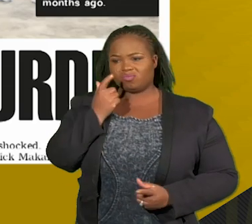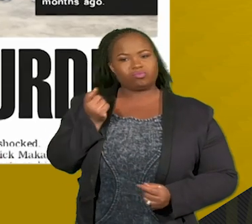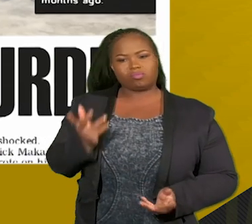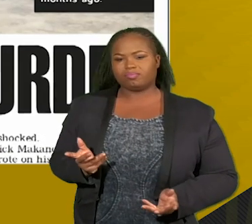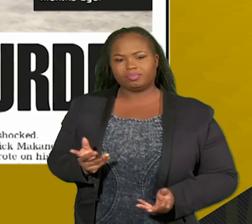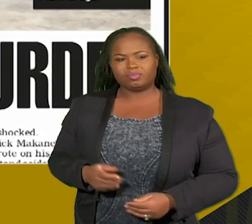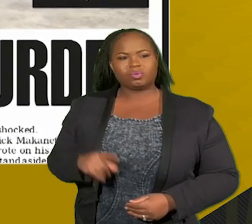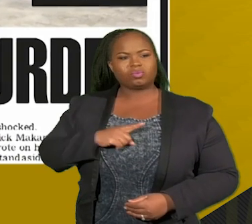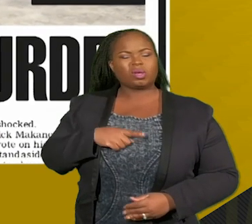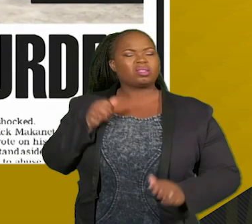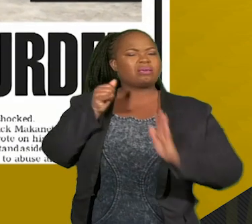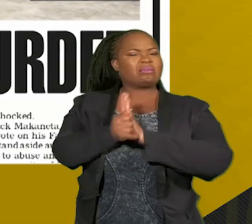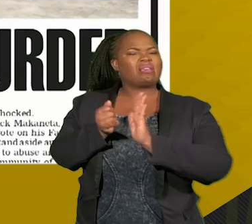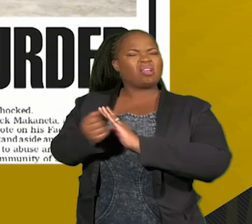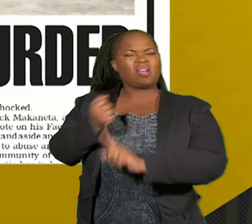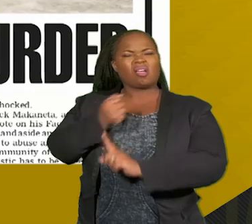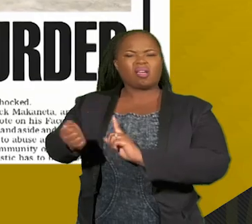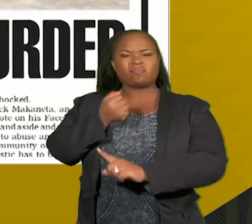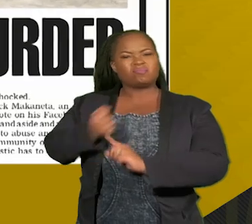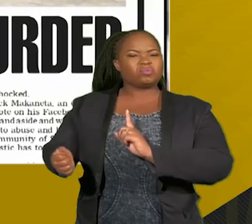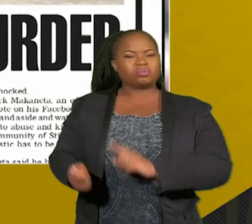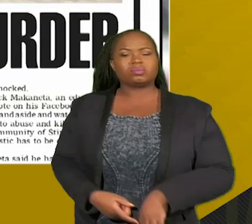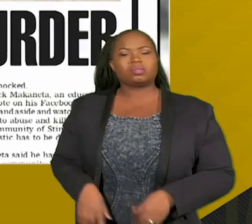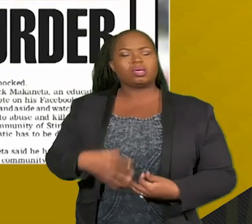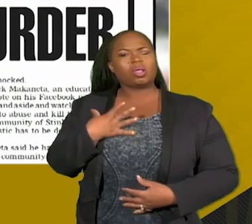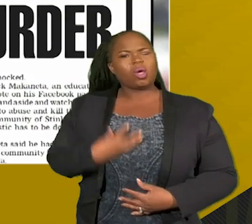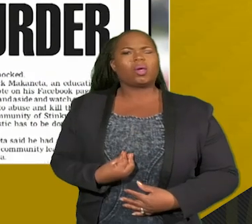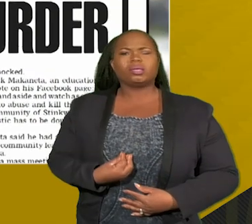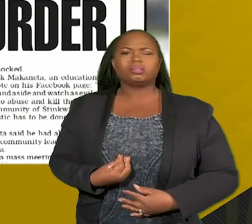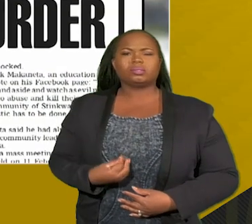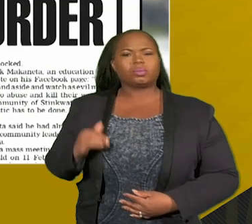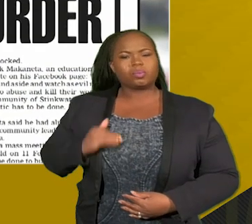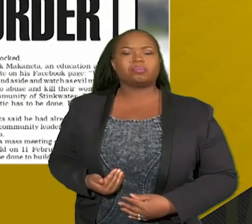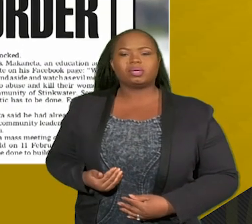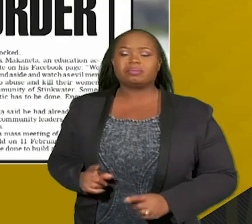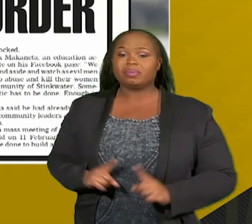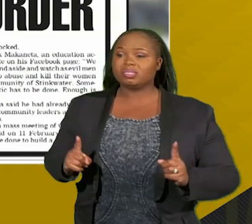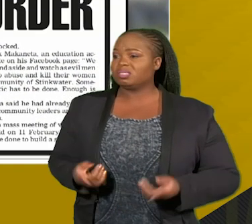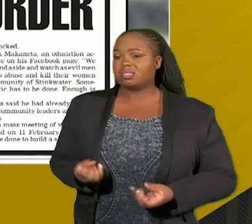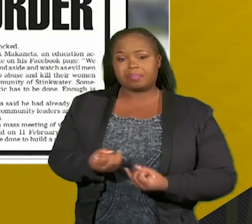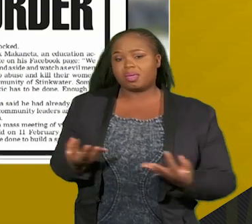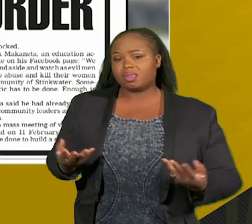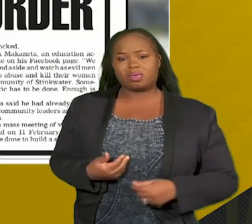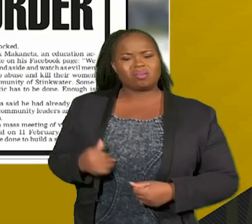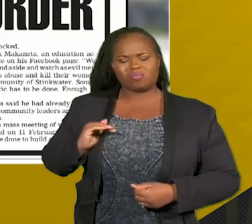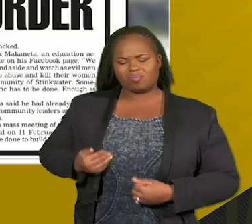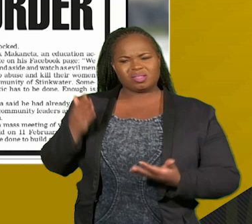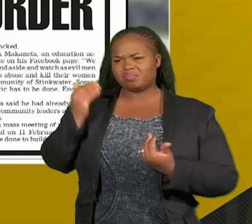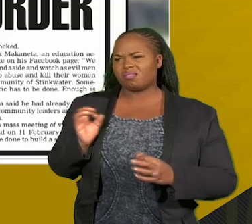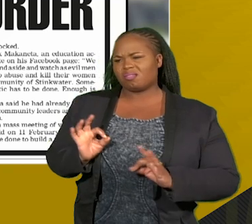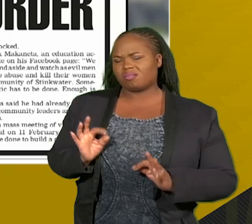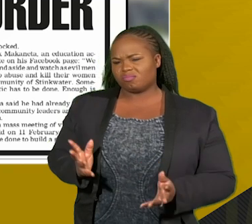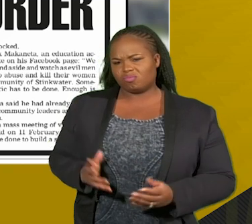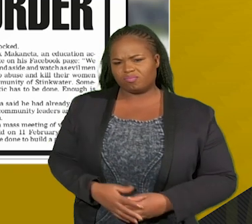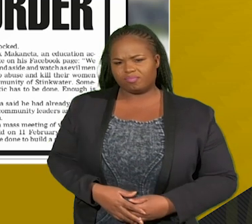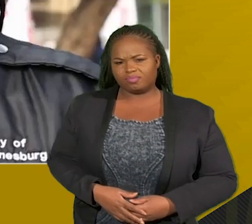ko go fela ba bolaye ba hlokometse ko ba etsa ntho tse bohloko batho ba bomme e le ntho e batho ba bomme ba sa e lebelelang go tswa batho ba bontate. It's a very